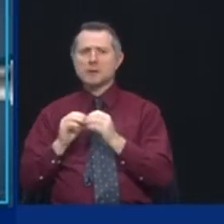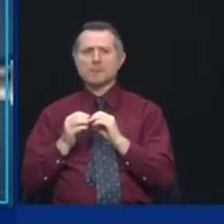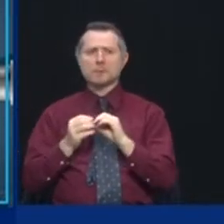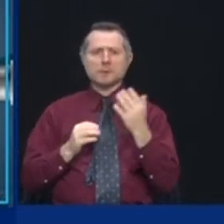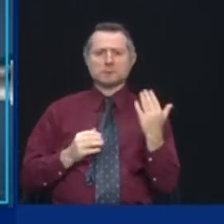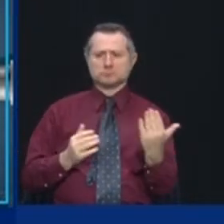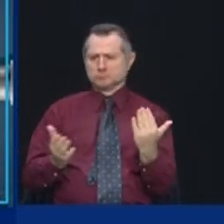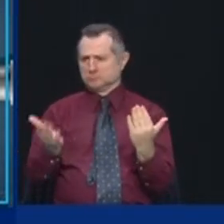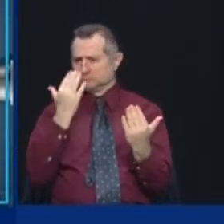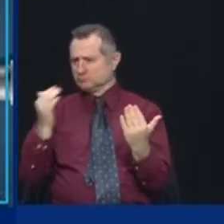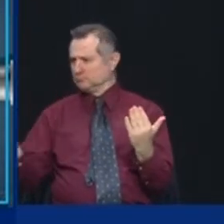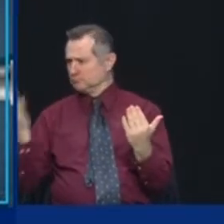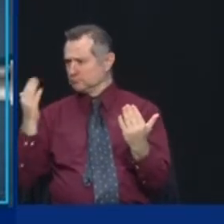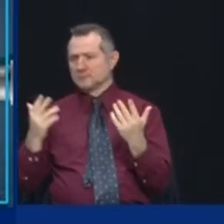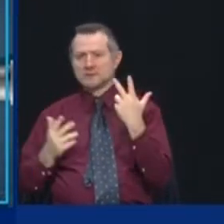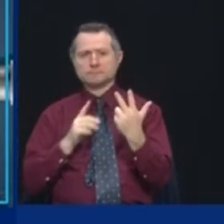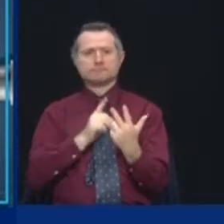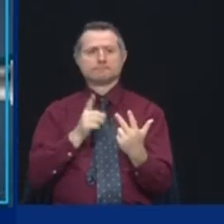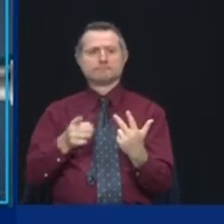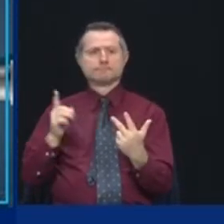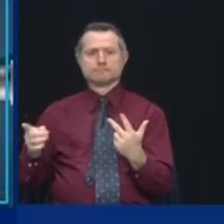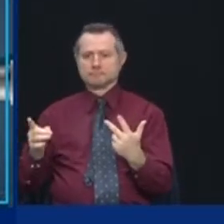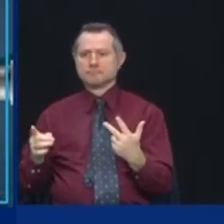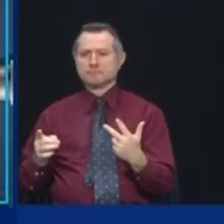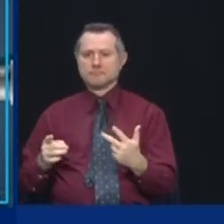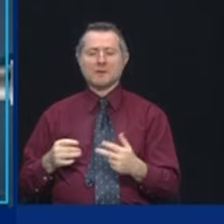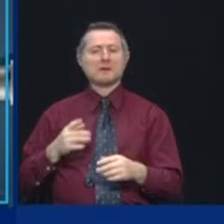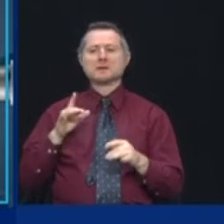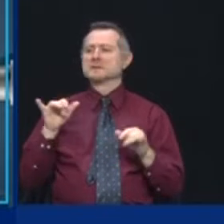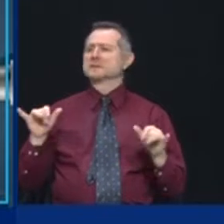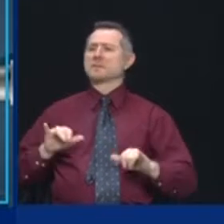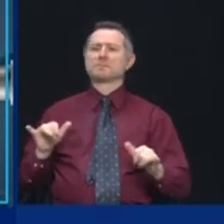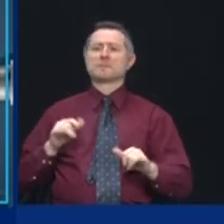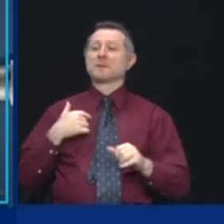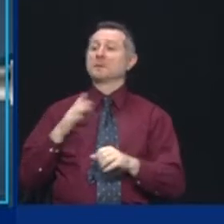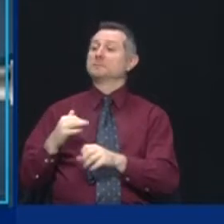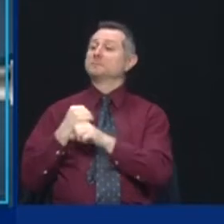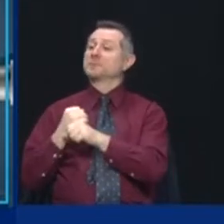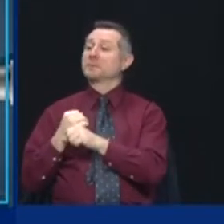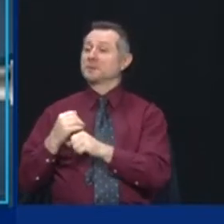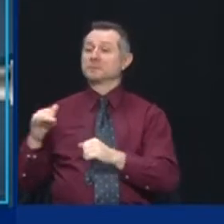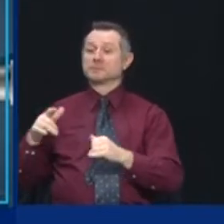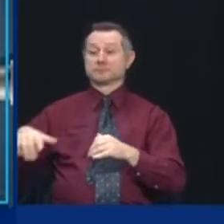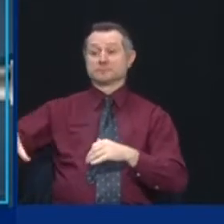Just the way every play, you watch what happens, and then you adjust.